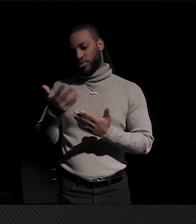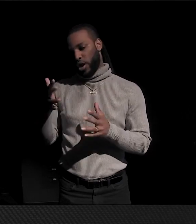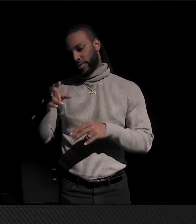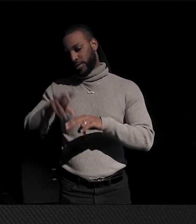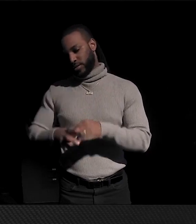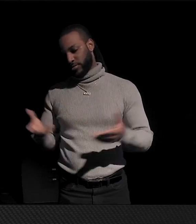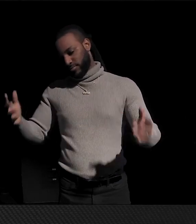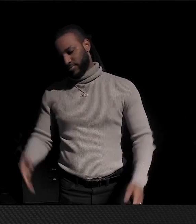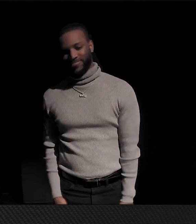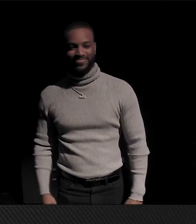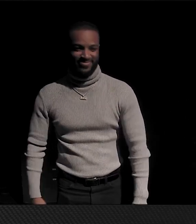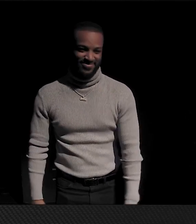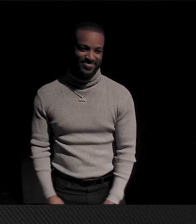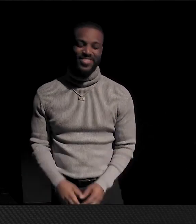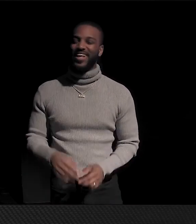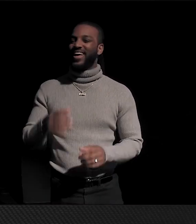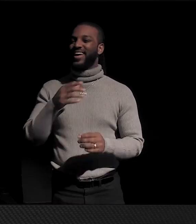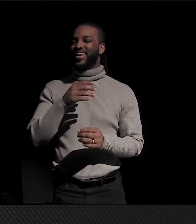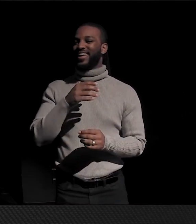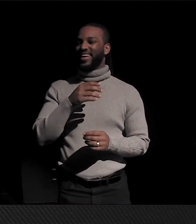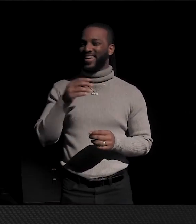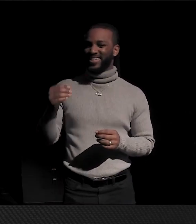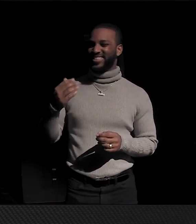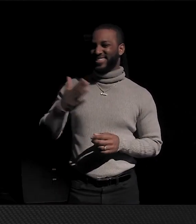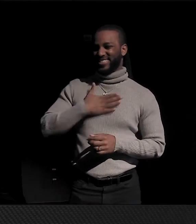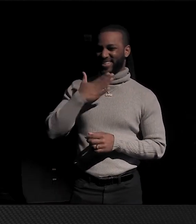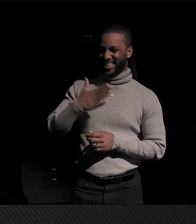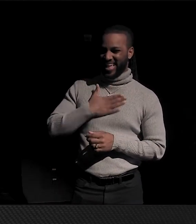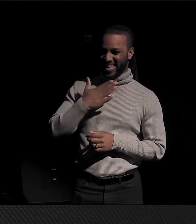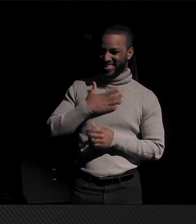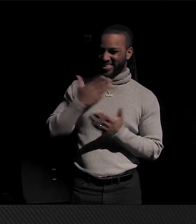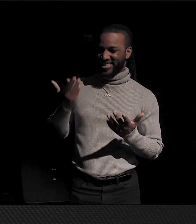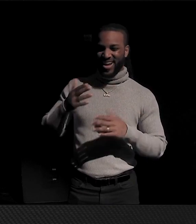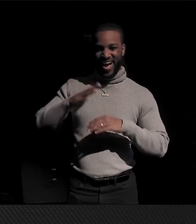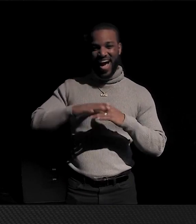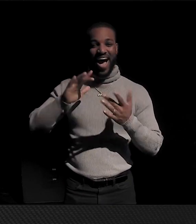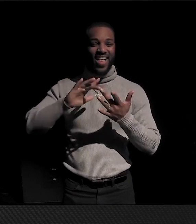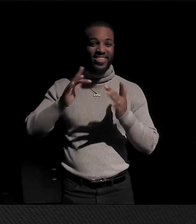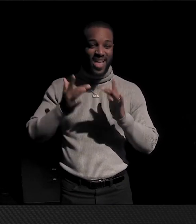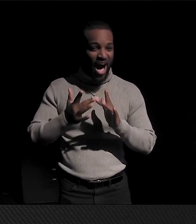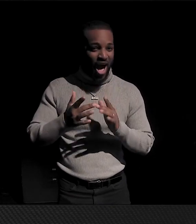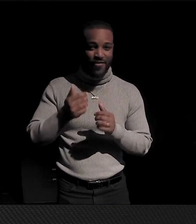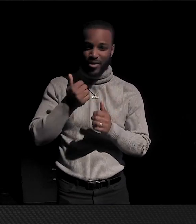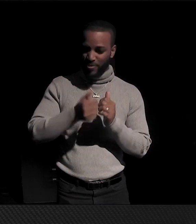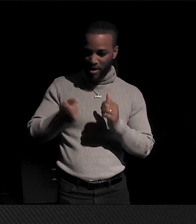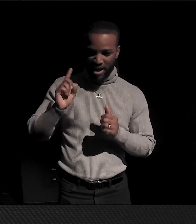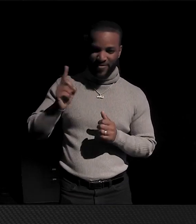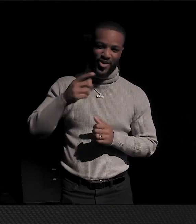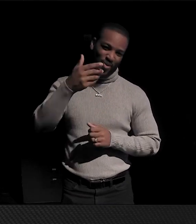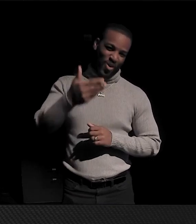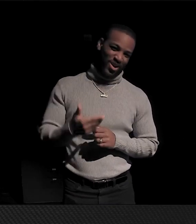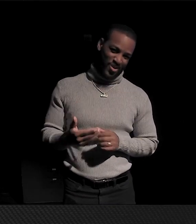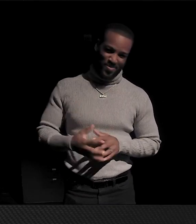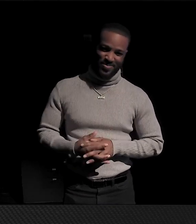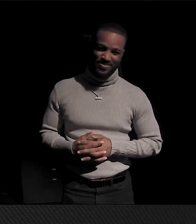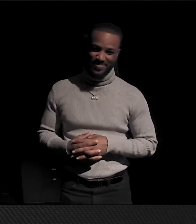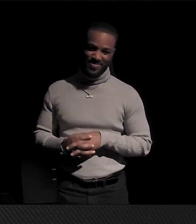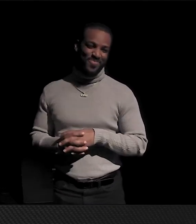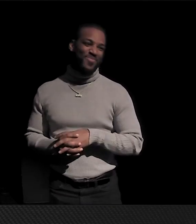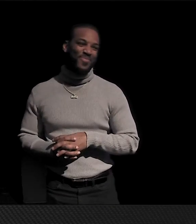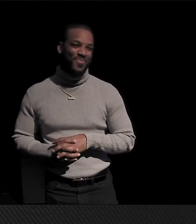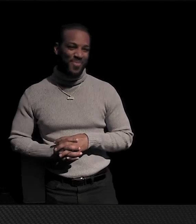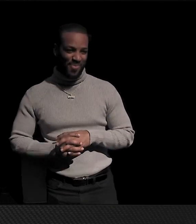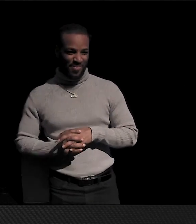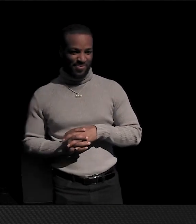That's how much it's a script. And so glad that you're joining us online from wherever you're at. Welcome.